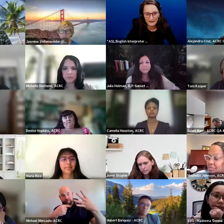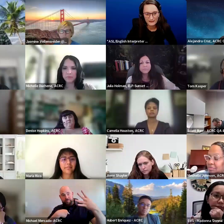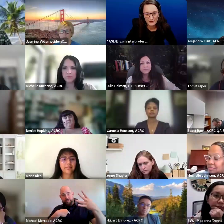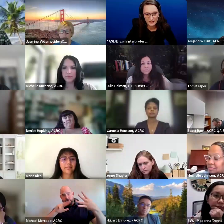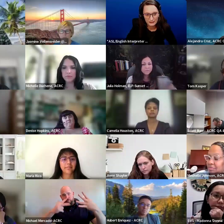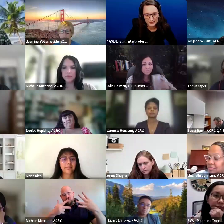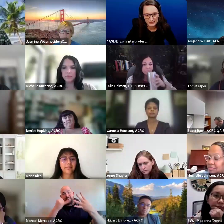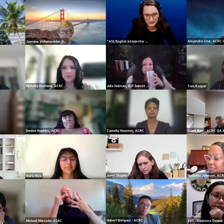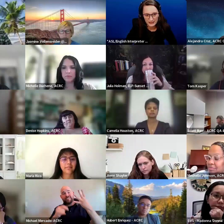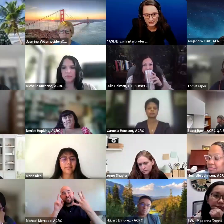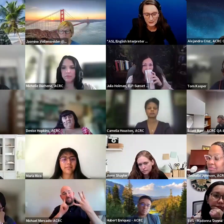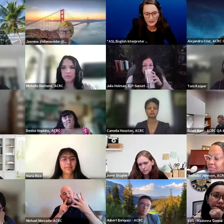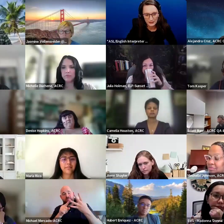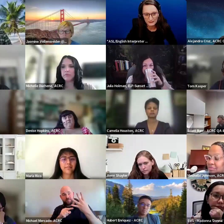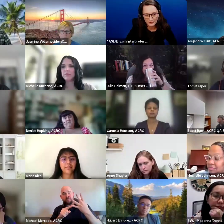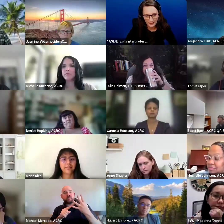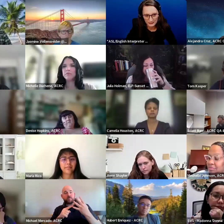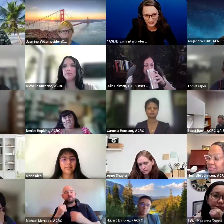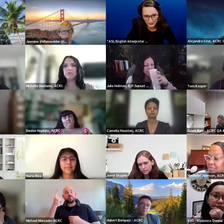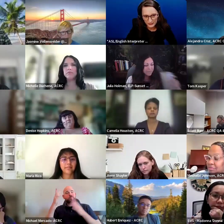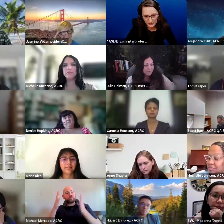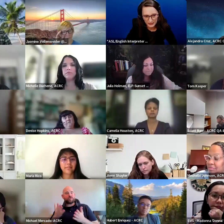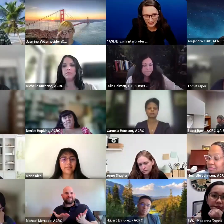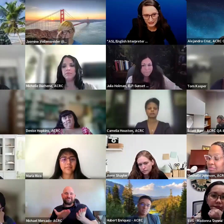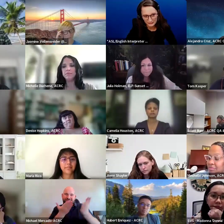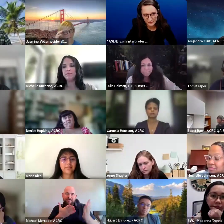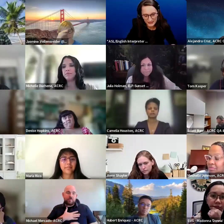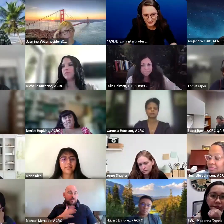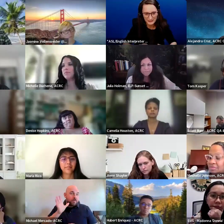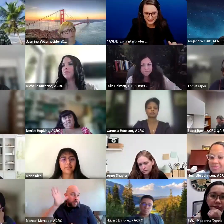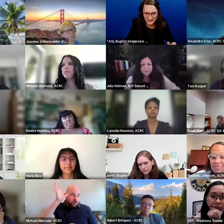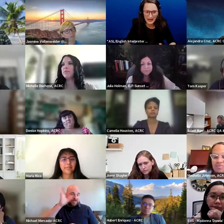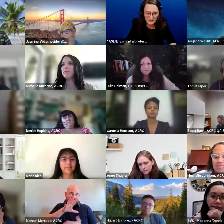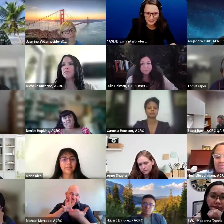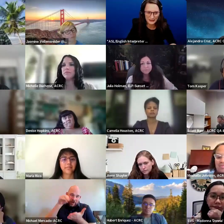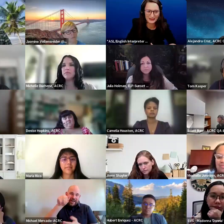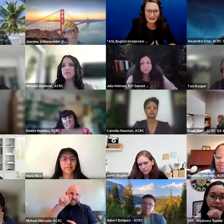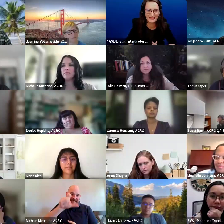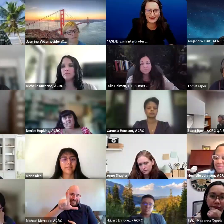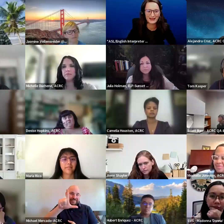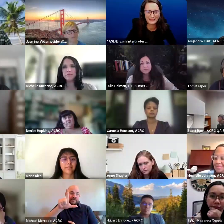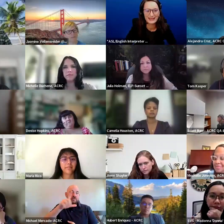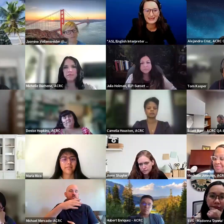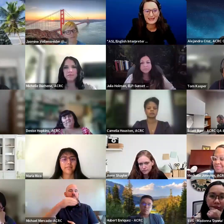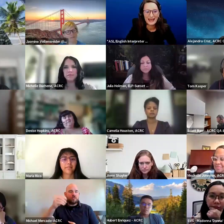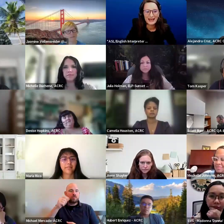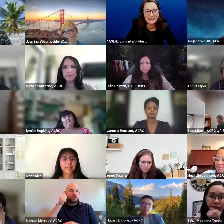I have three siblings. Third of three kids. No, three siblings. I'm the third. And